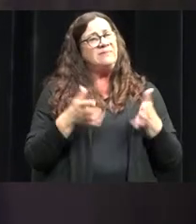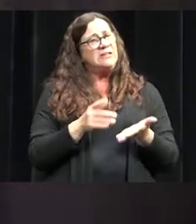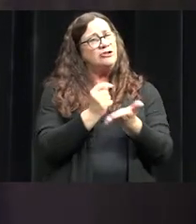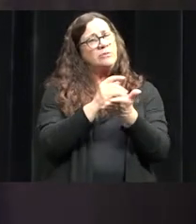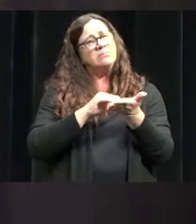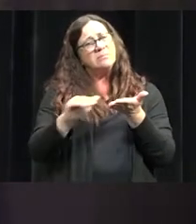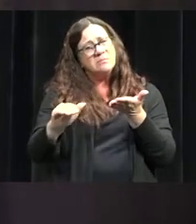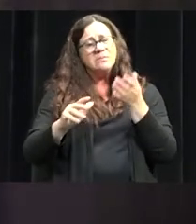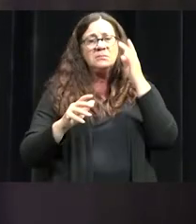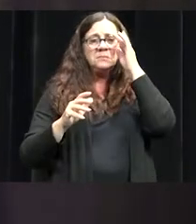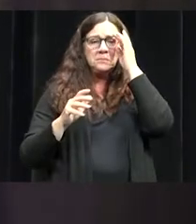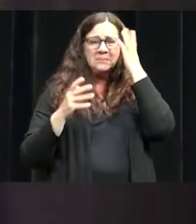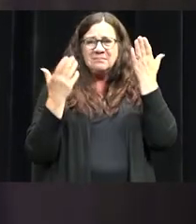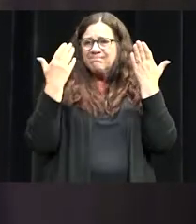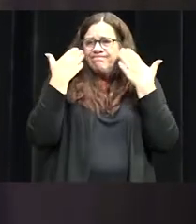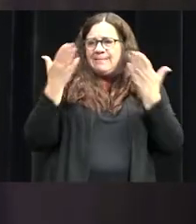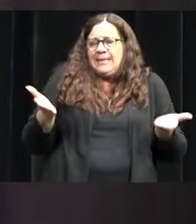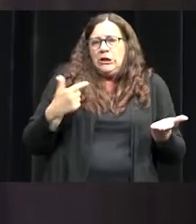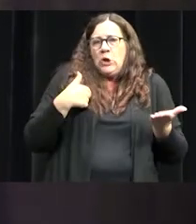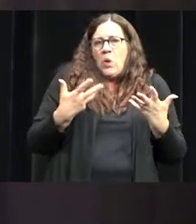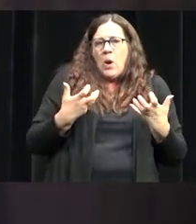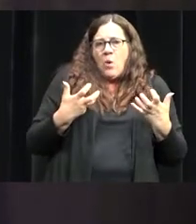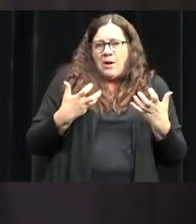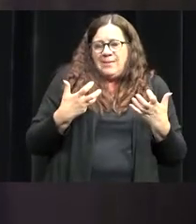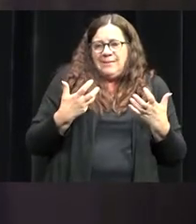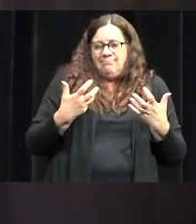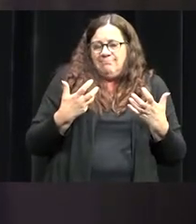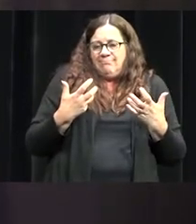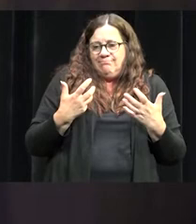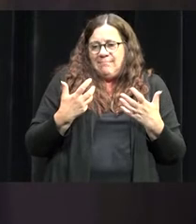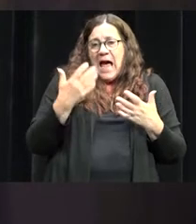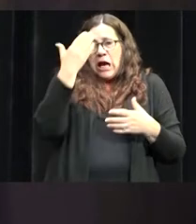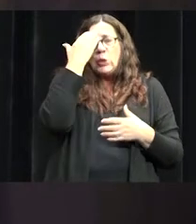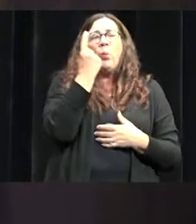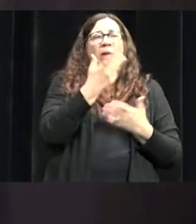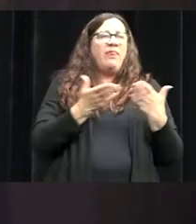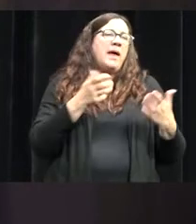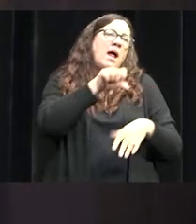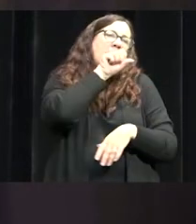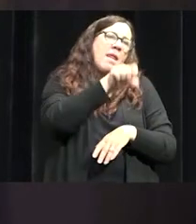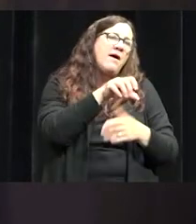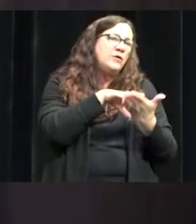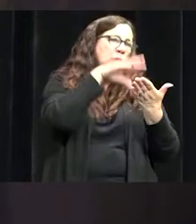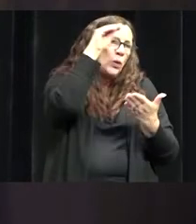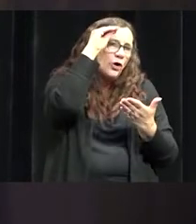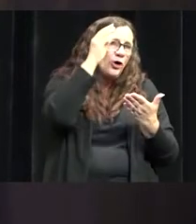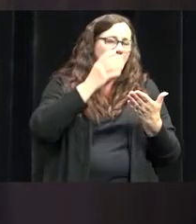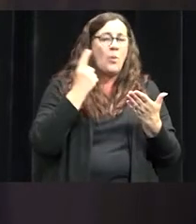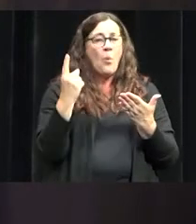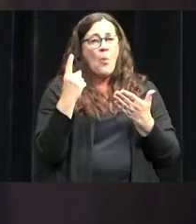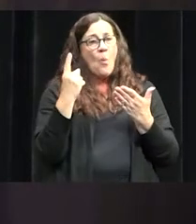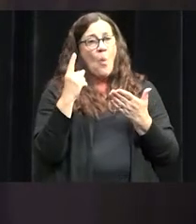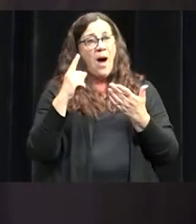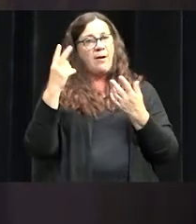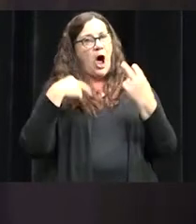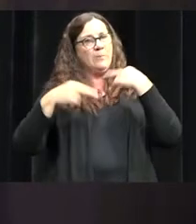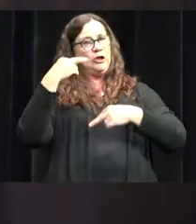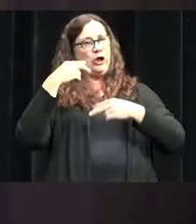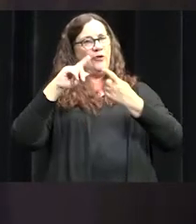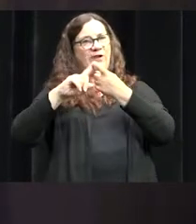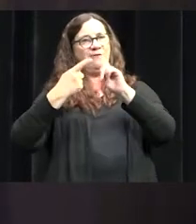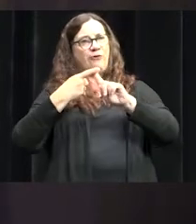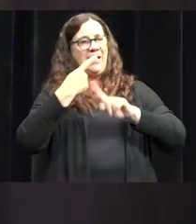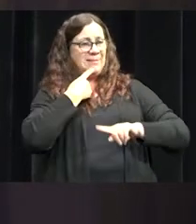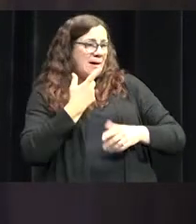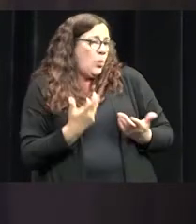that i loved to learn one observant friend said well katie if you love to learn why not become a researcher all they do is